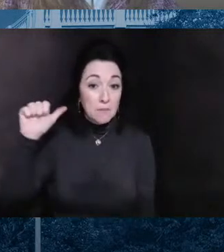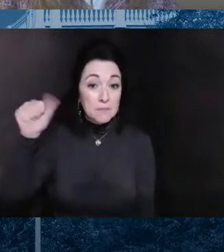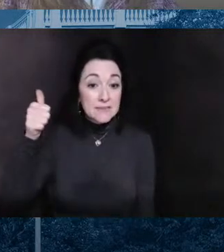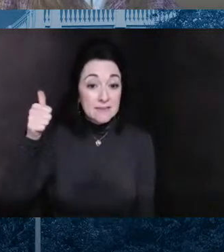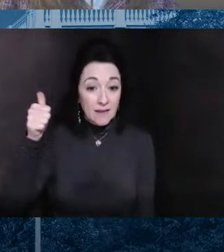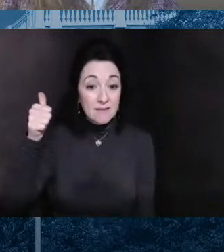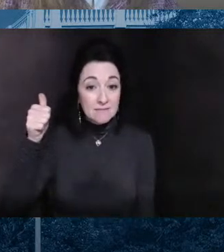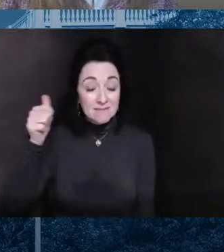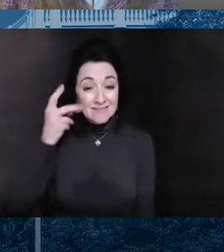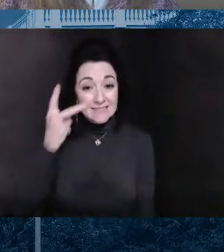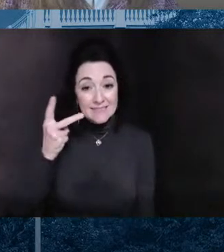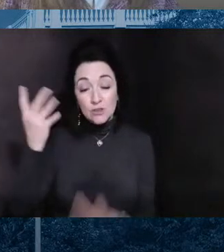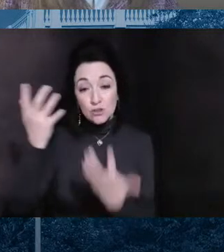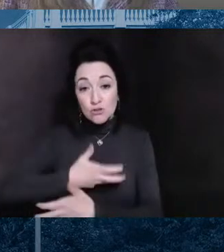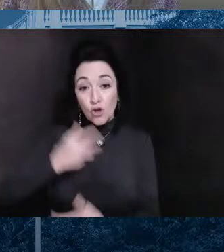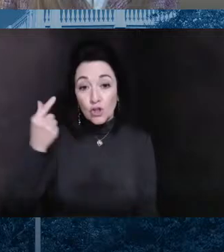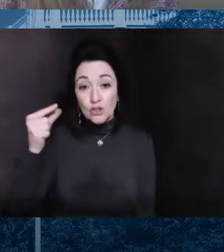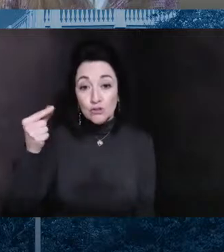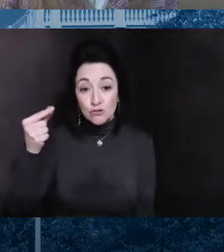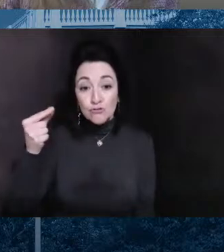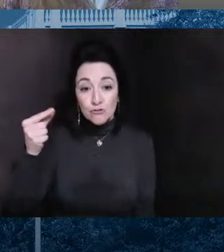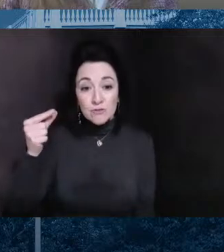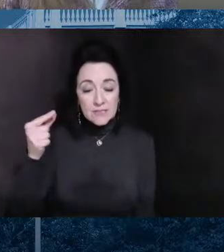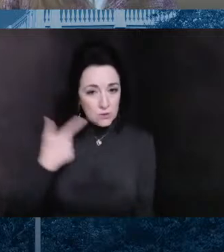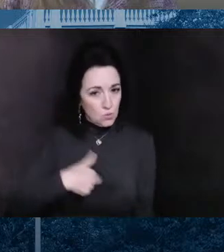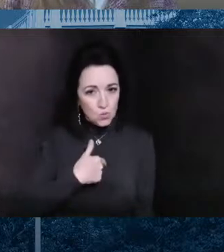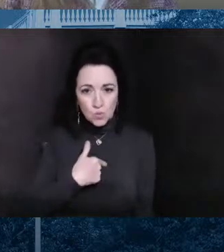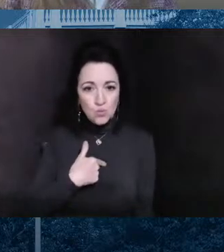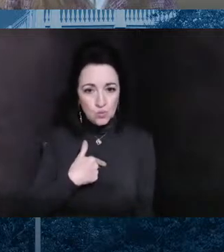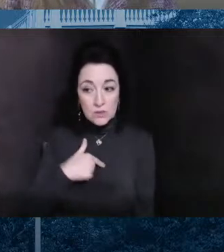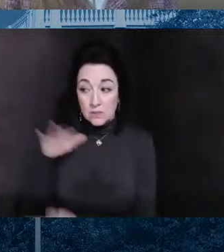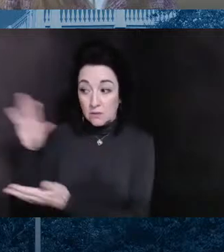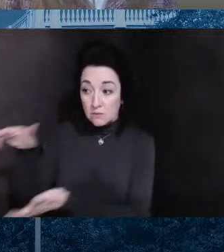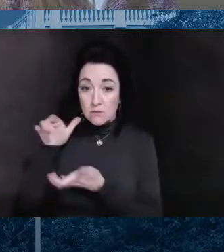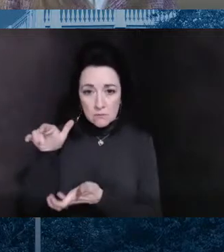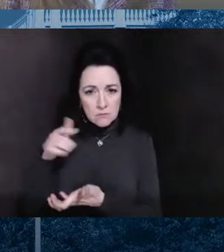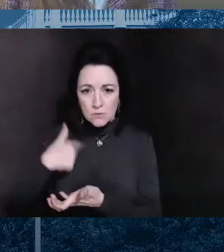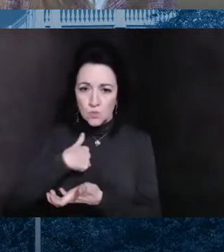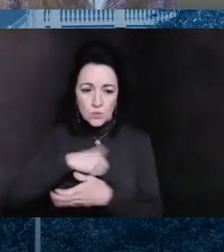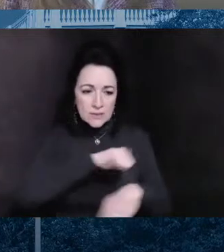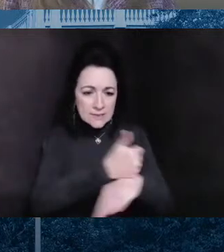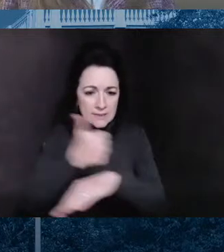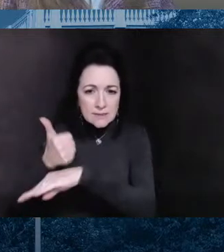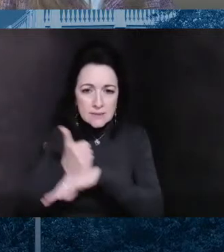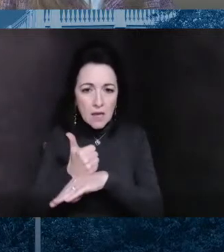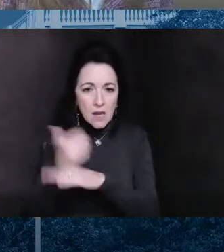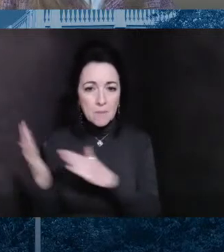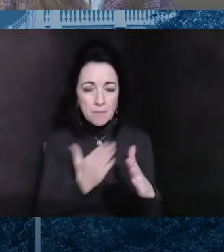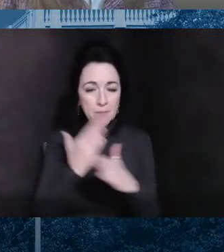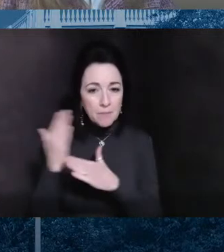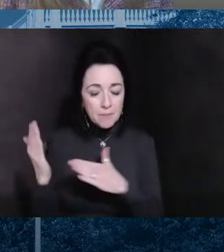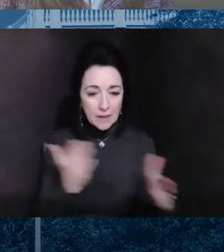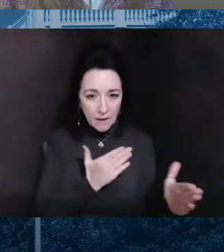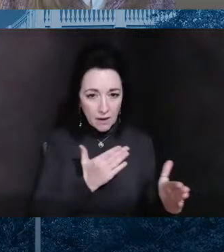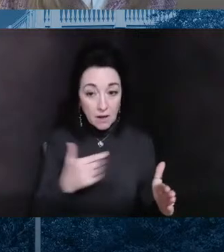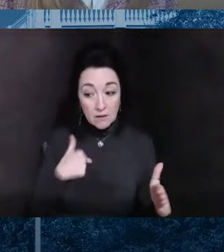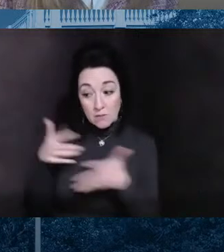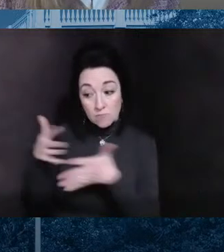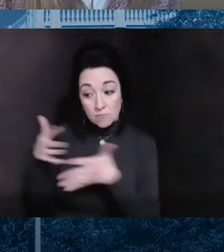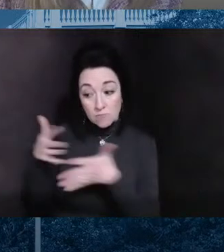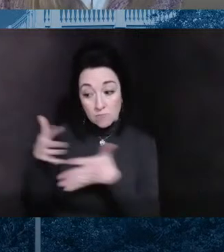that, as we really made a sprint to get vaccines from the shelves and the freezers with all of our